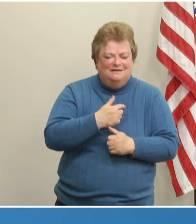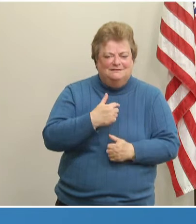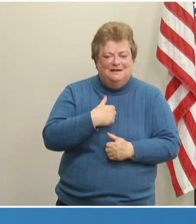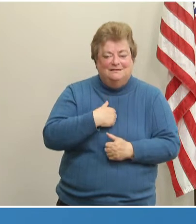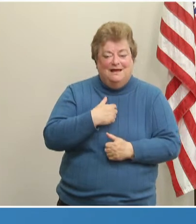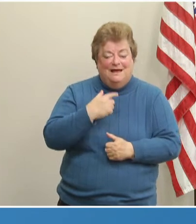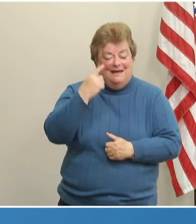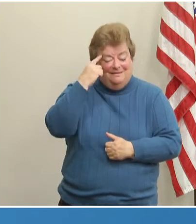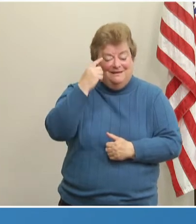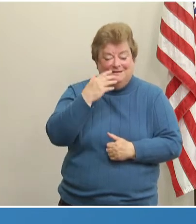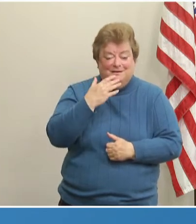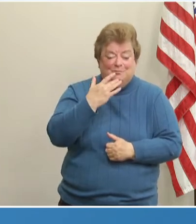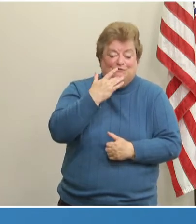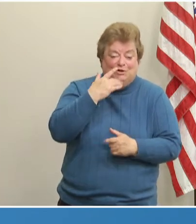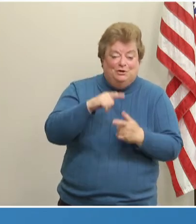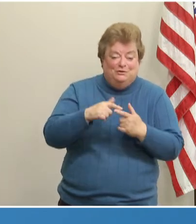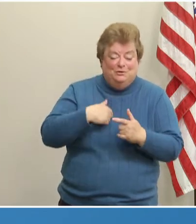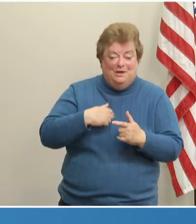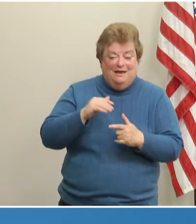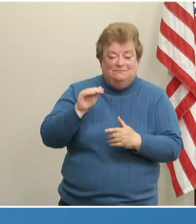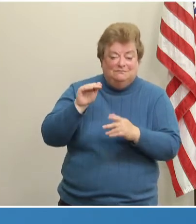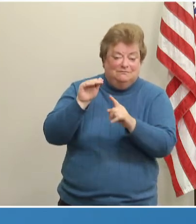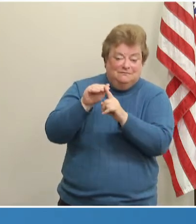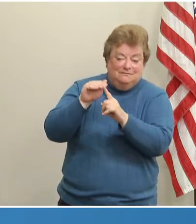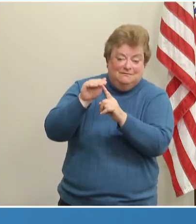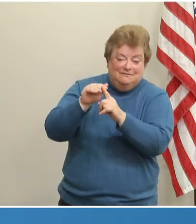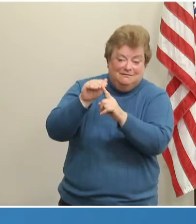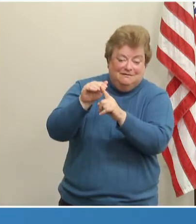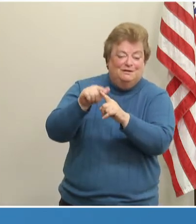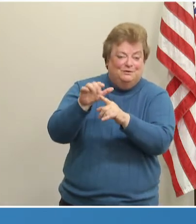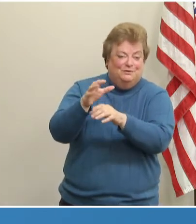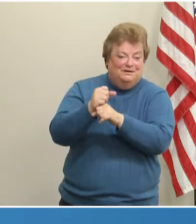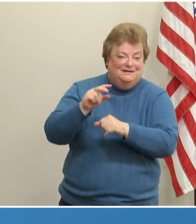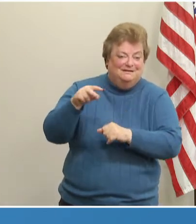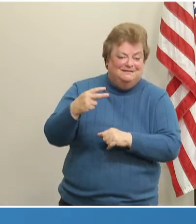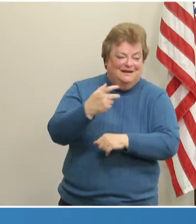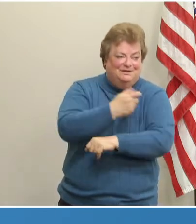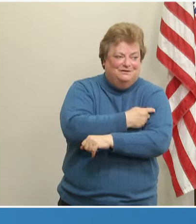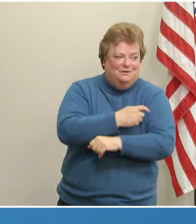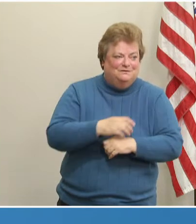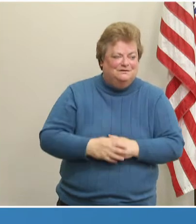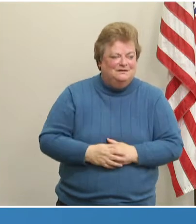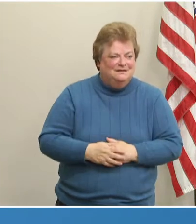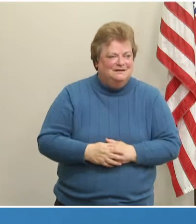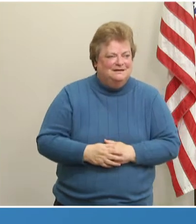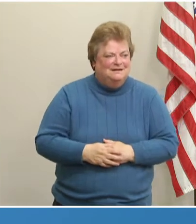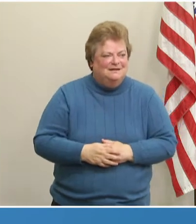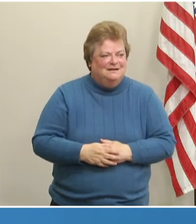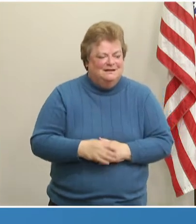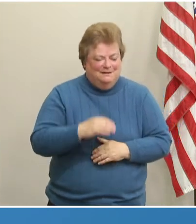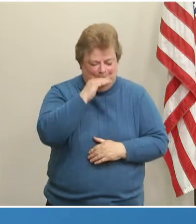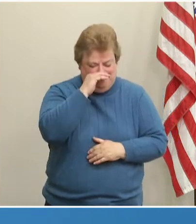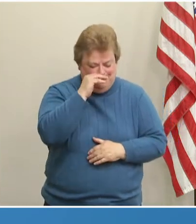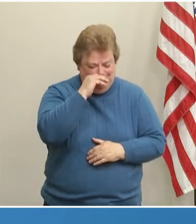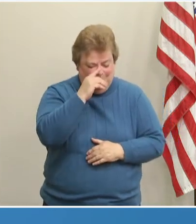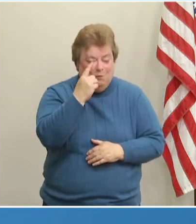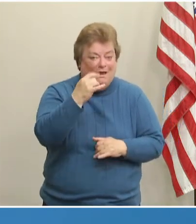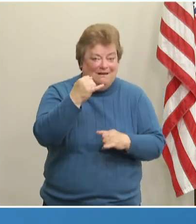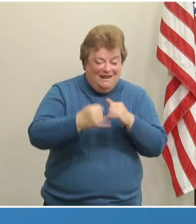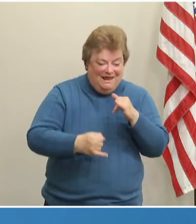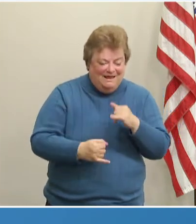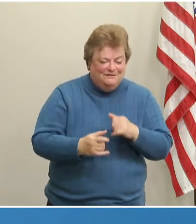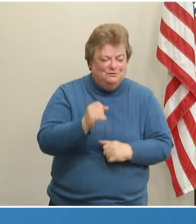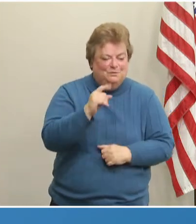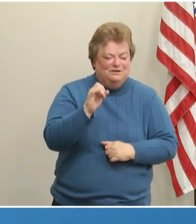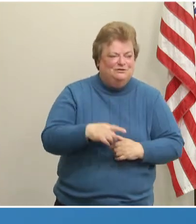notified to get their second dose. So we're working through that. And then one last quick question. So